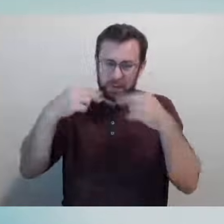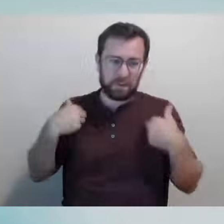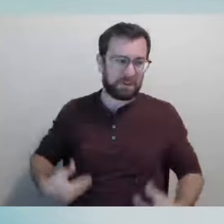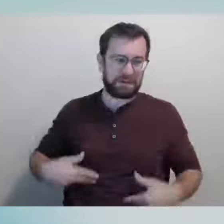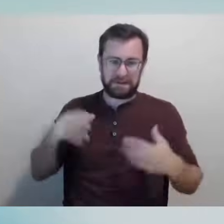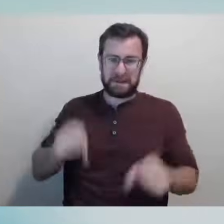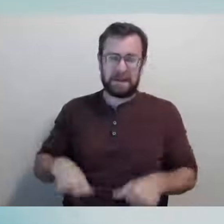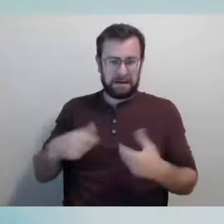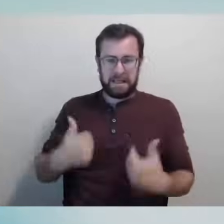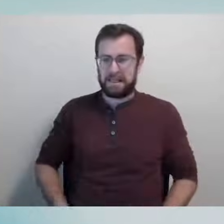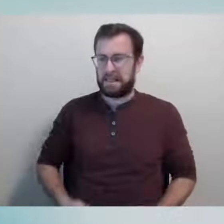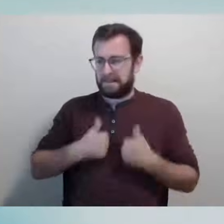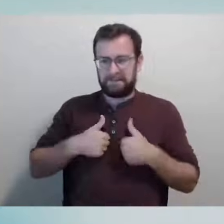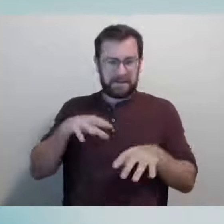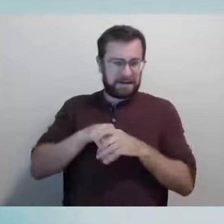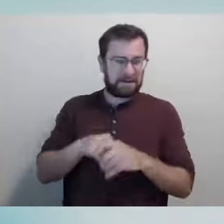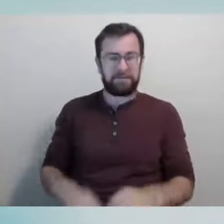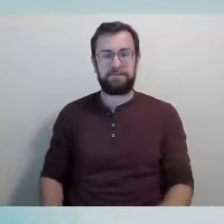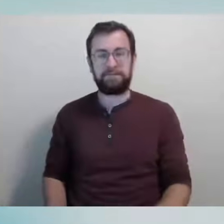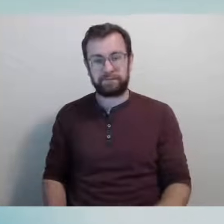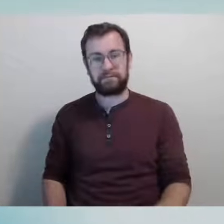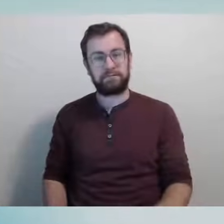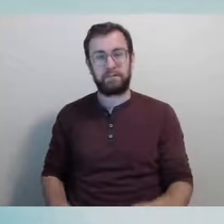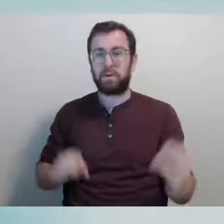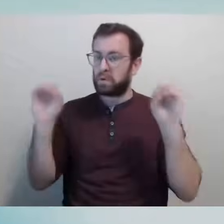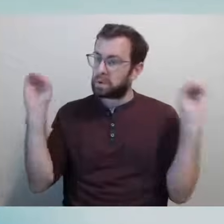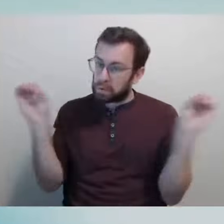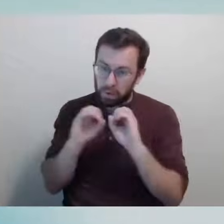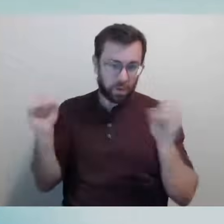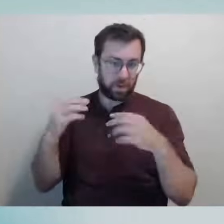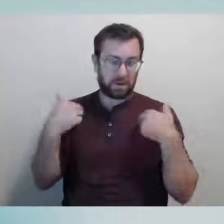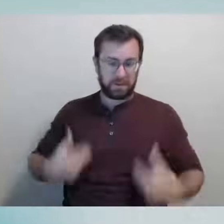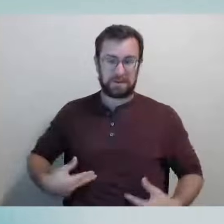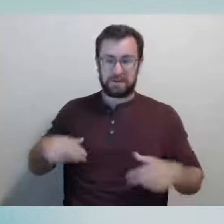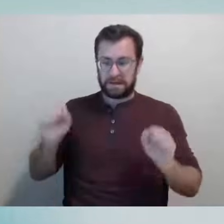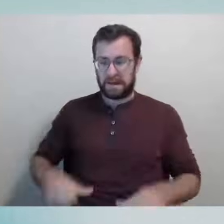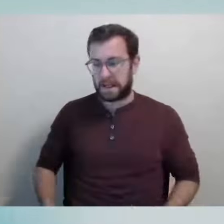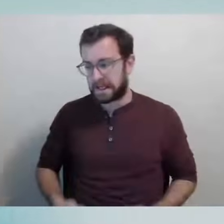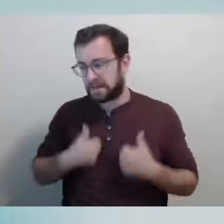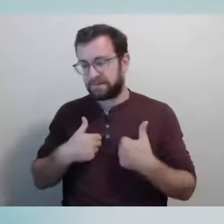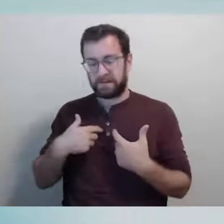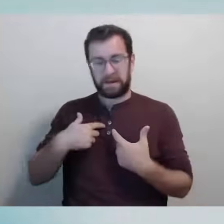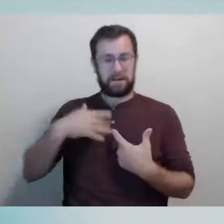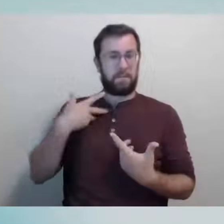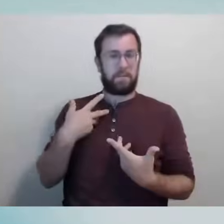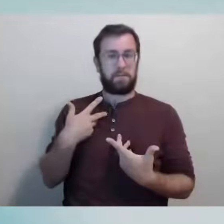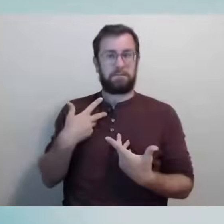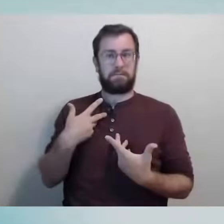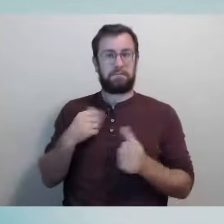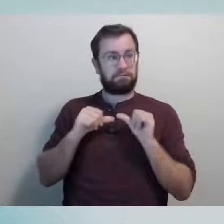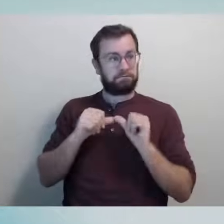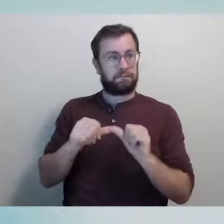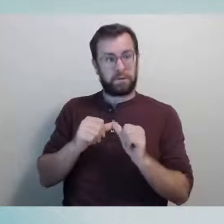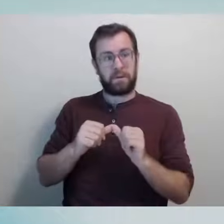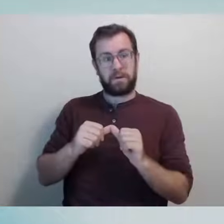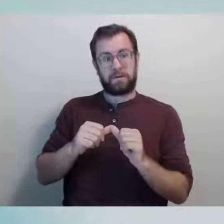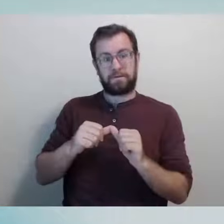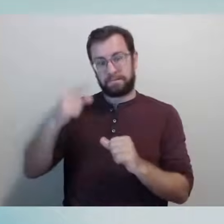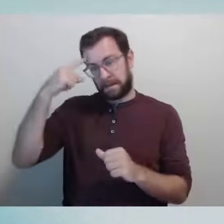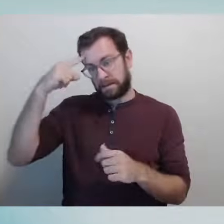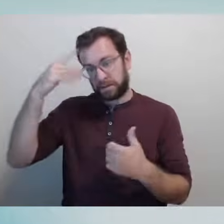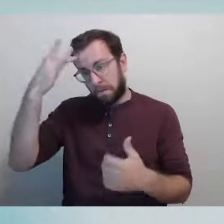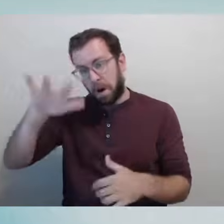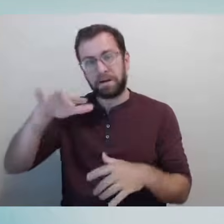in. Nobody could survive and be sane in a situation like that. So it is by Allah's